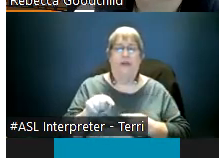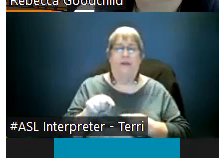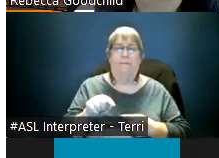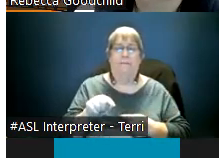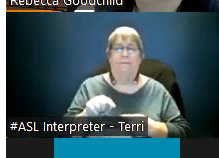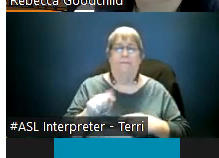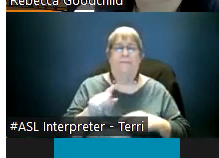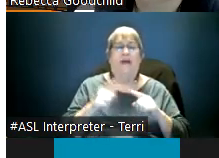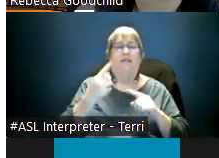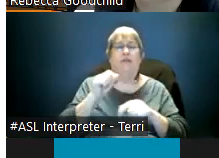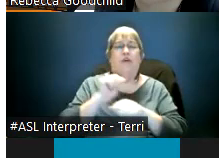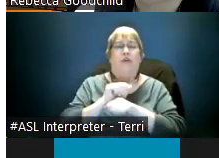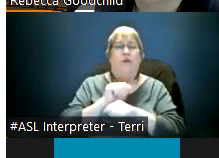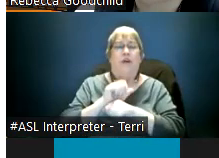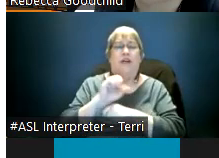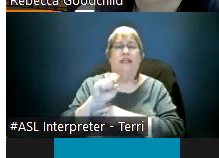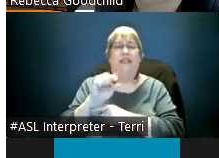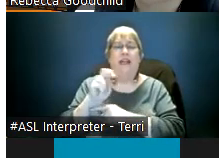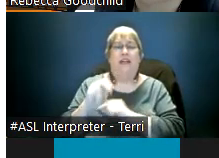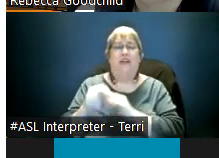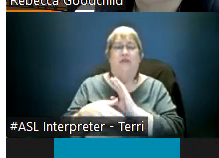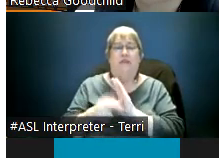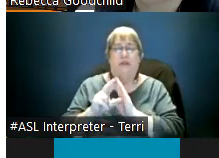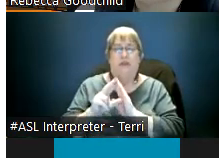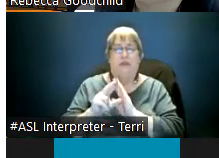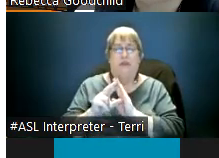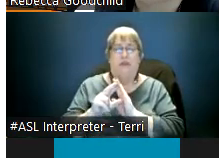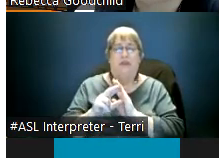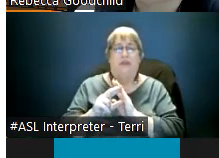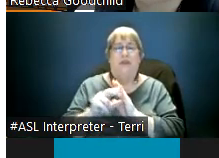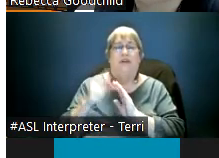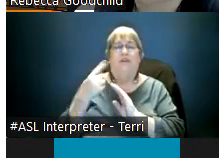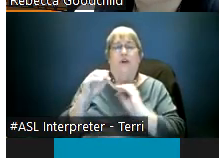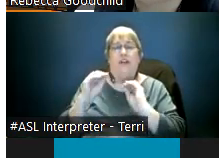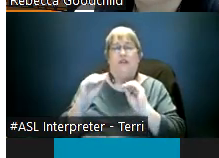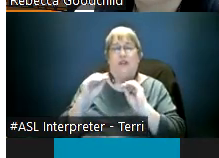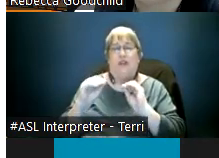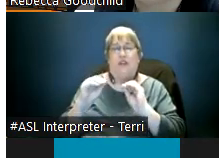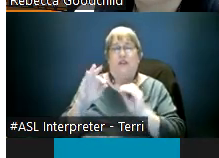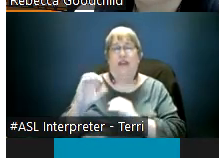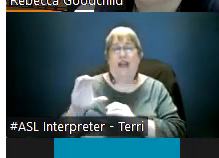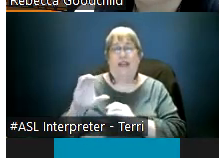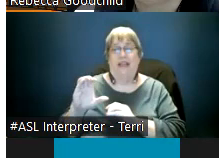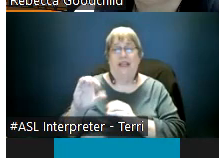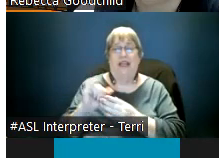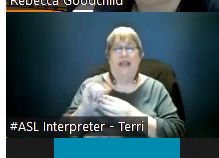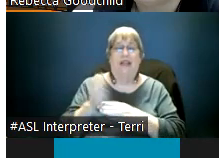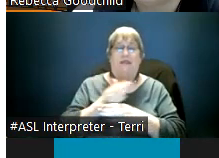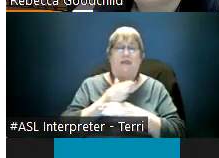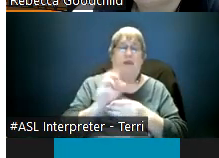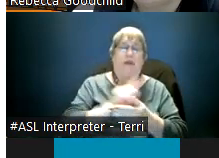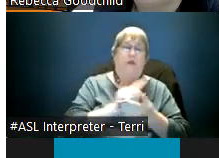terms of the workstation reviews, for instructional faculty, is conducted between weeks 6 and